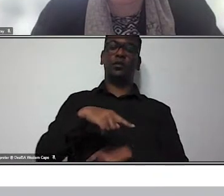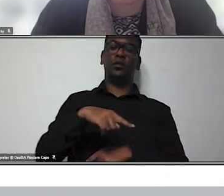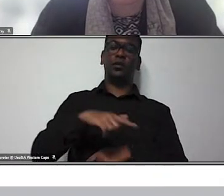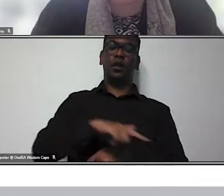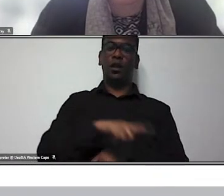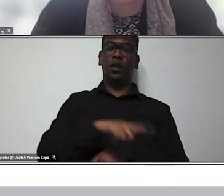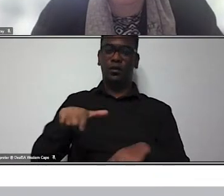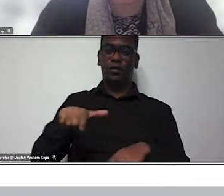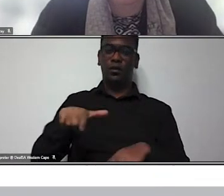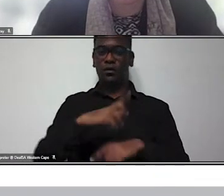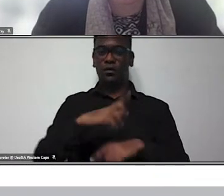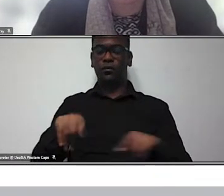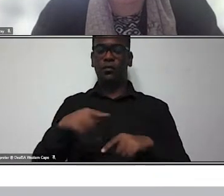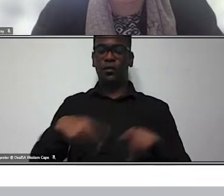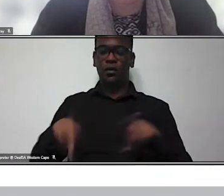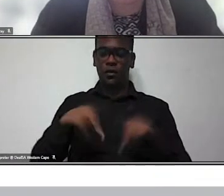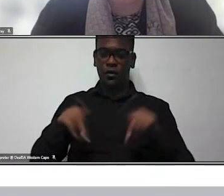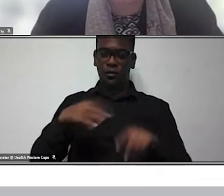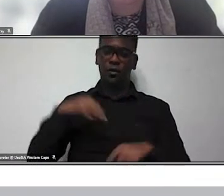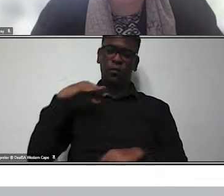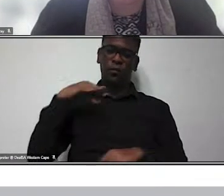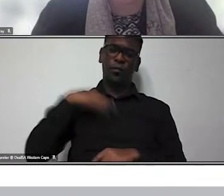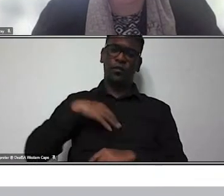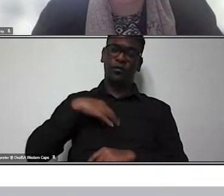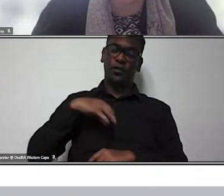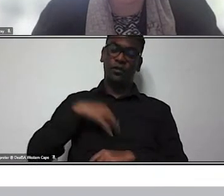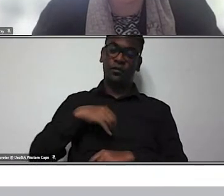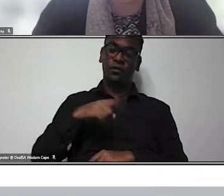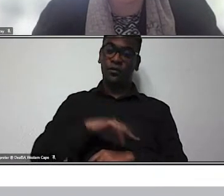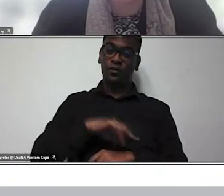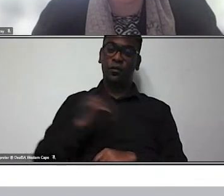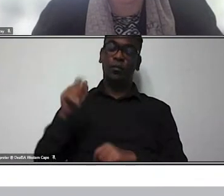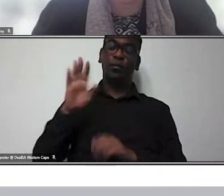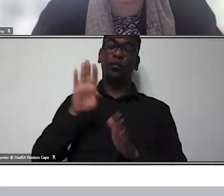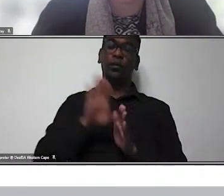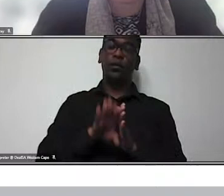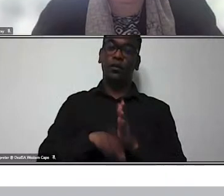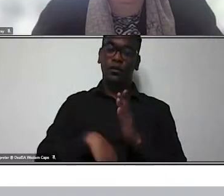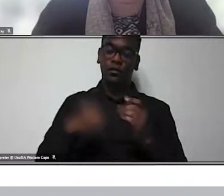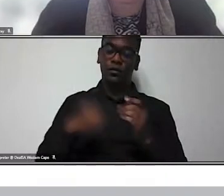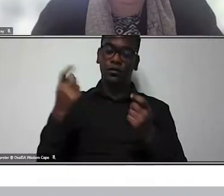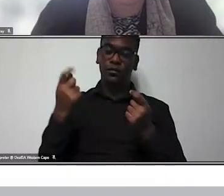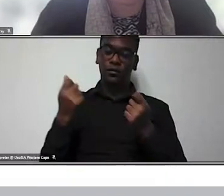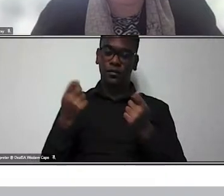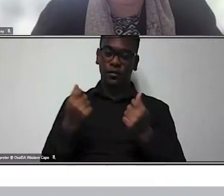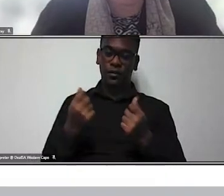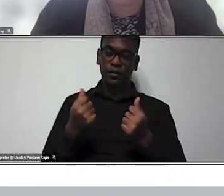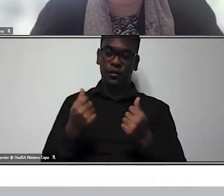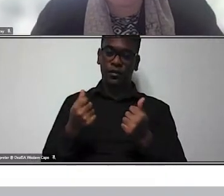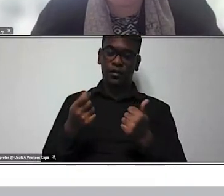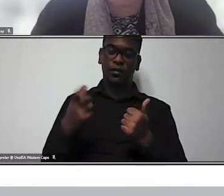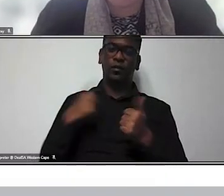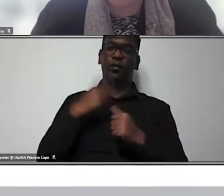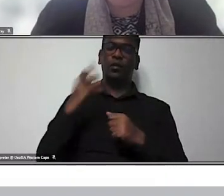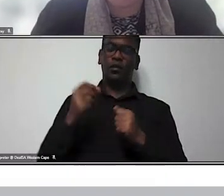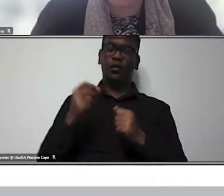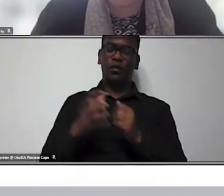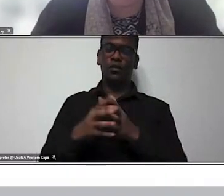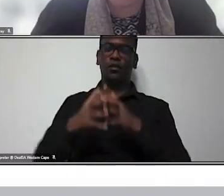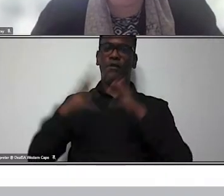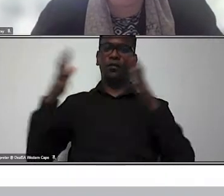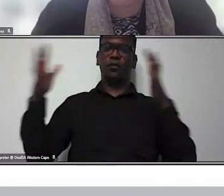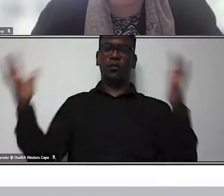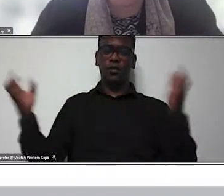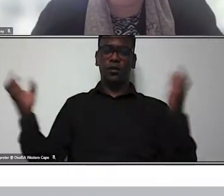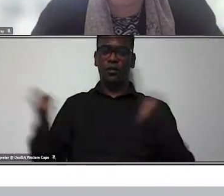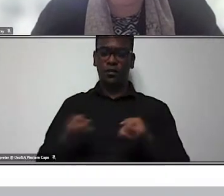consumers are benefiting from lower prices because now there's a bigger supply, and we know